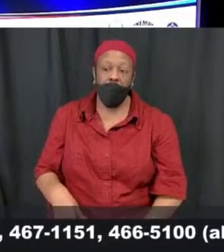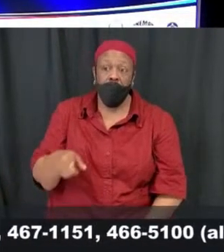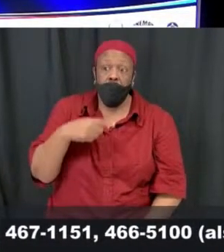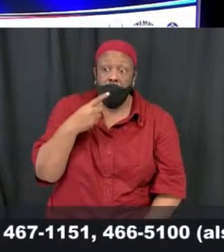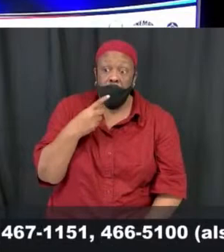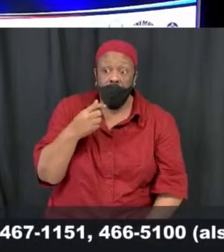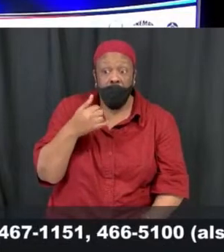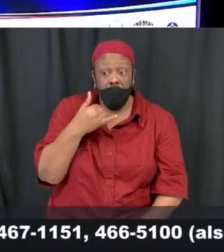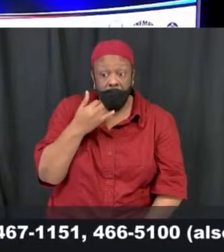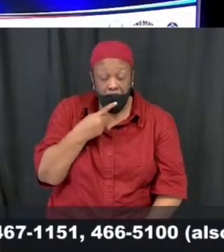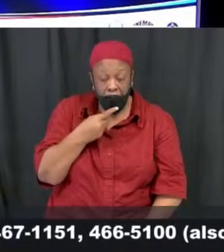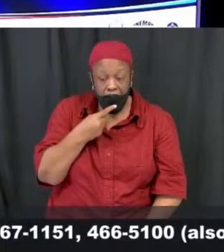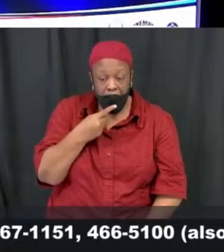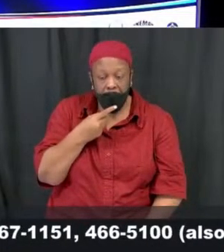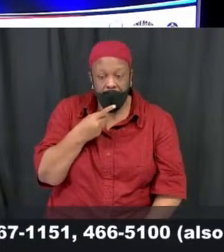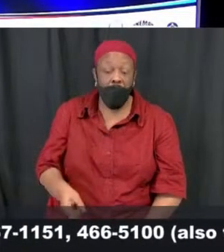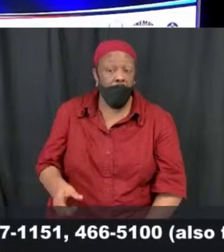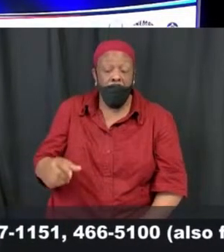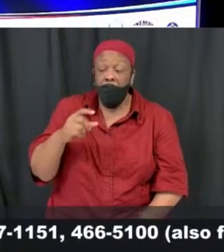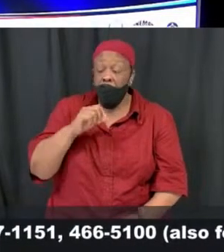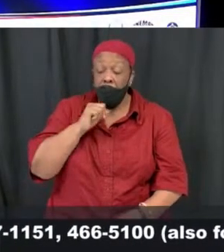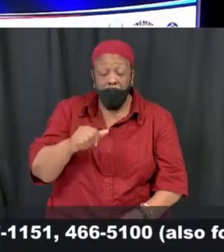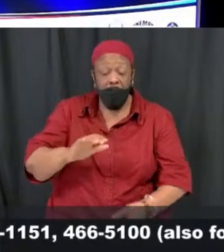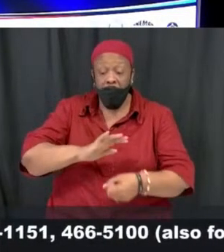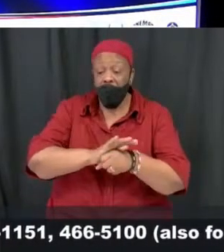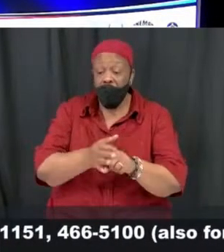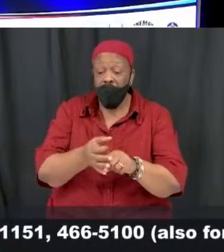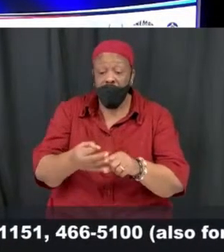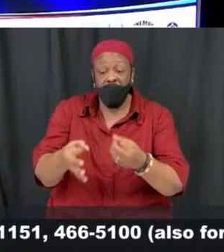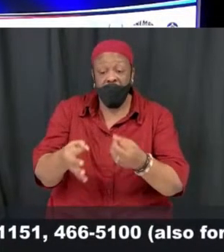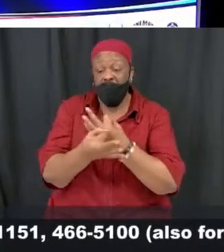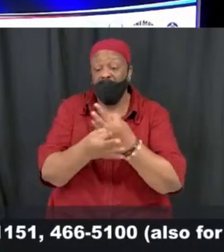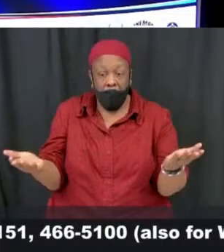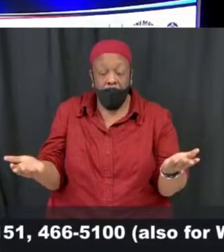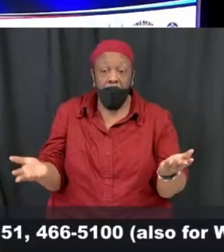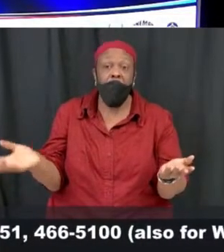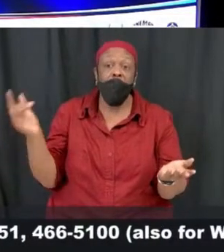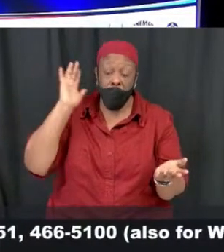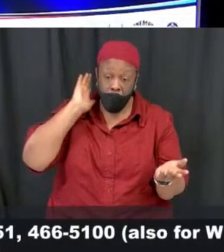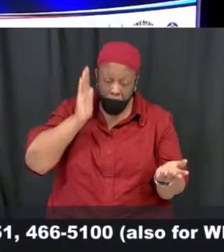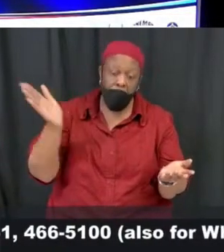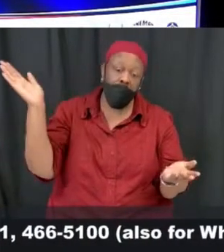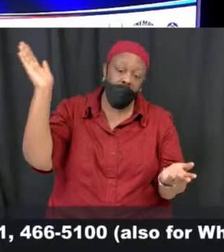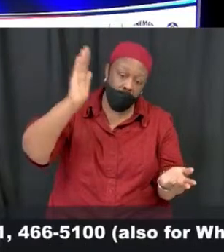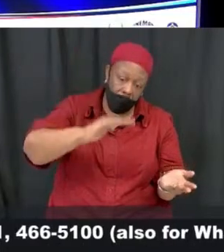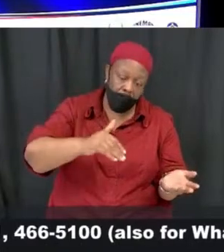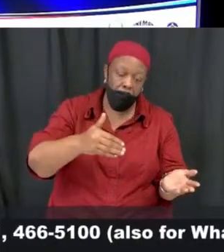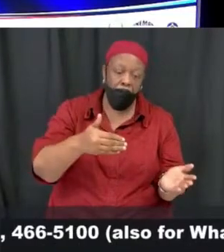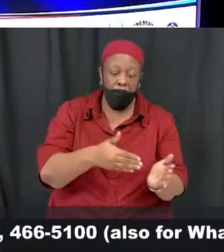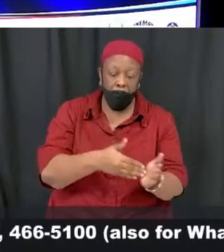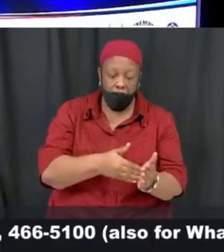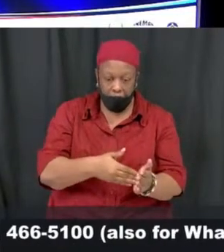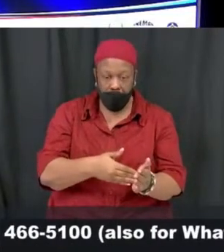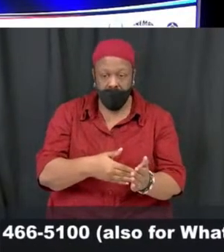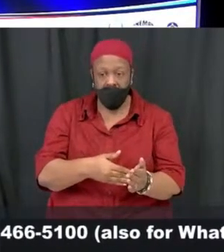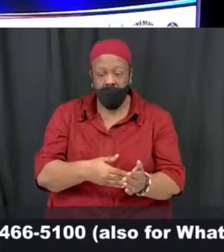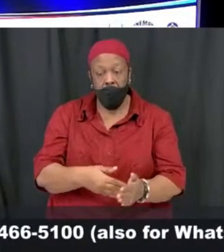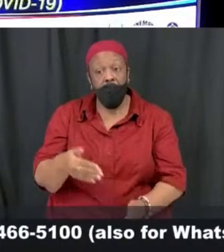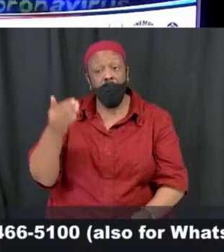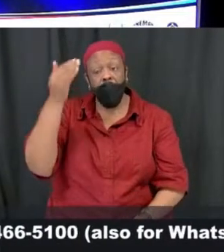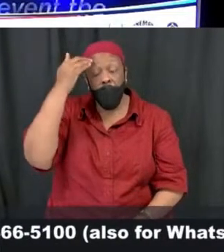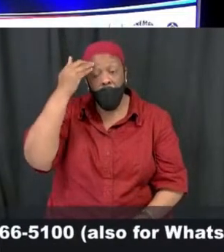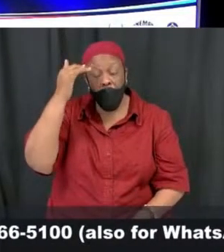we could not and will not remain COVID-free and that the virus will return. We warned that despite our most stringent